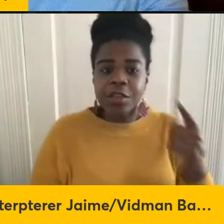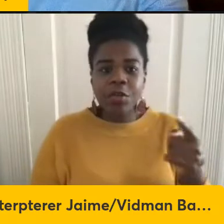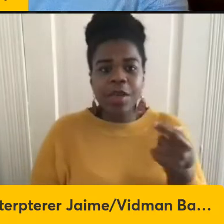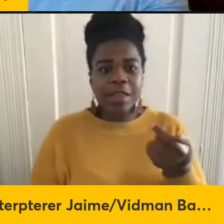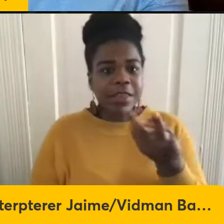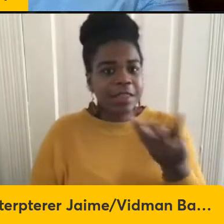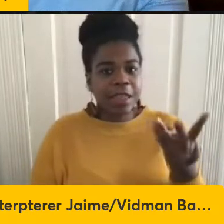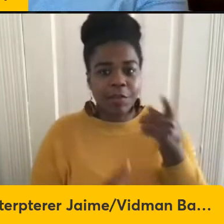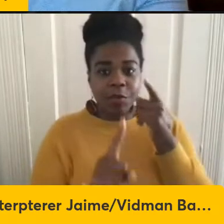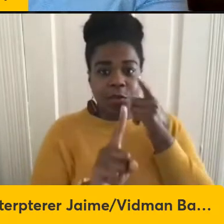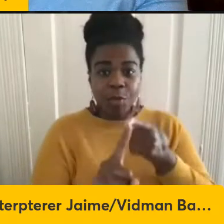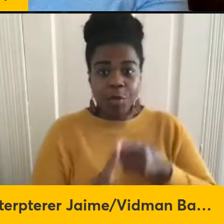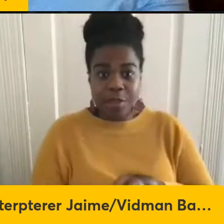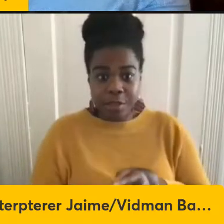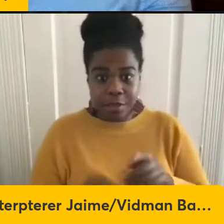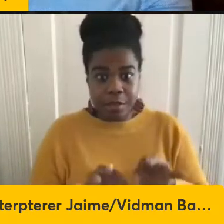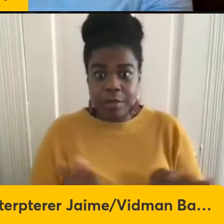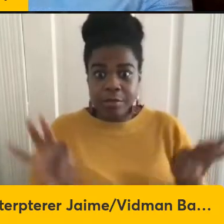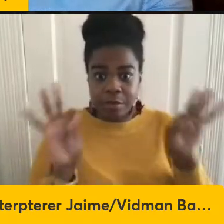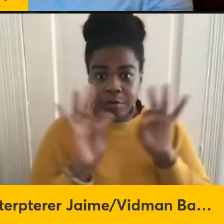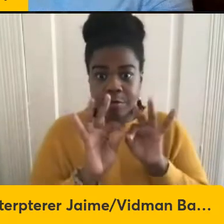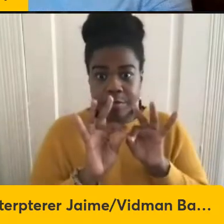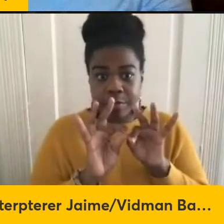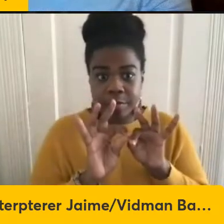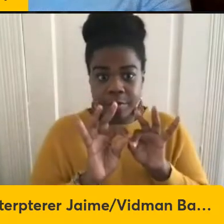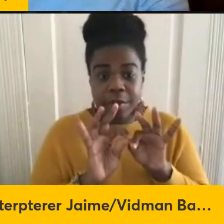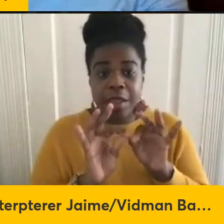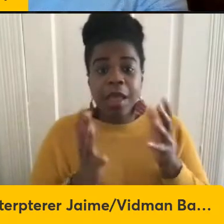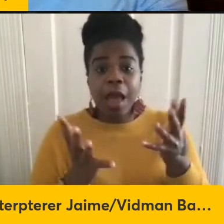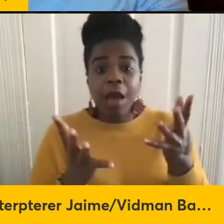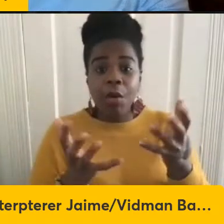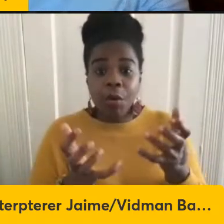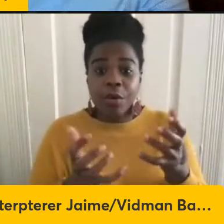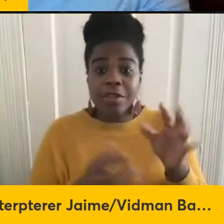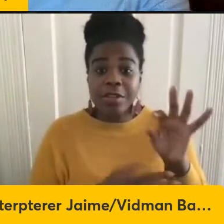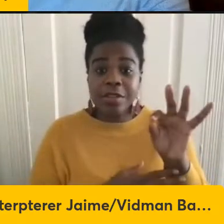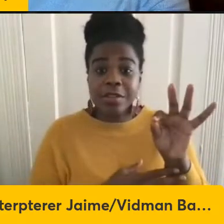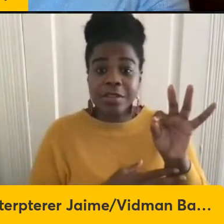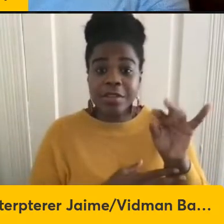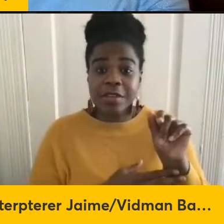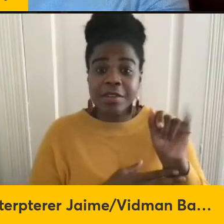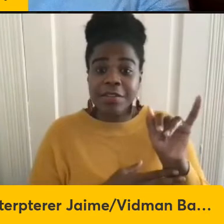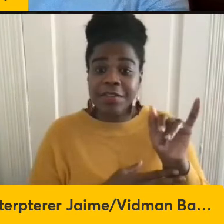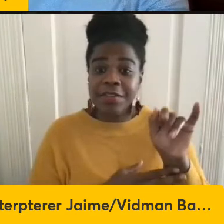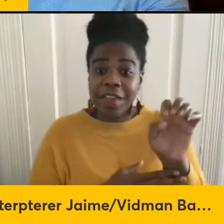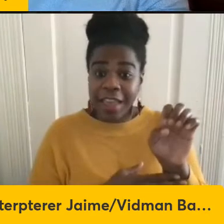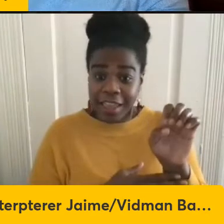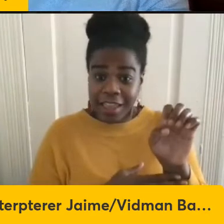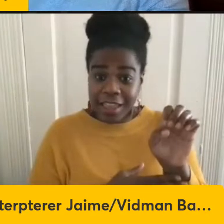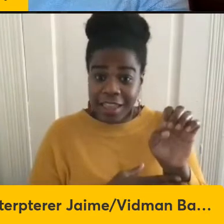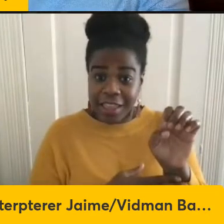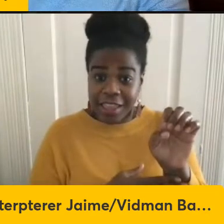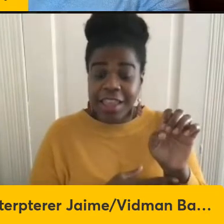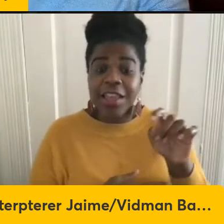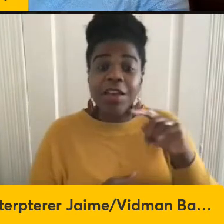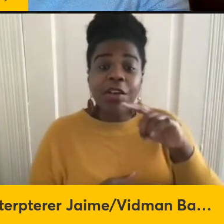that are so critical. And, you know, I want to bring in Faye on this part, because when it comes to patient advocacy, on